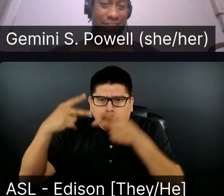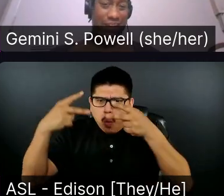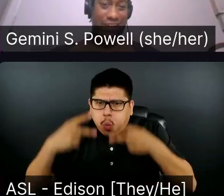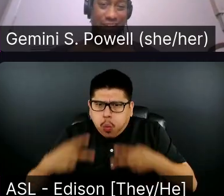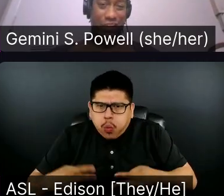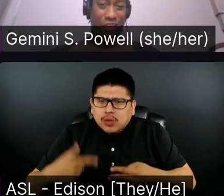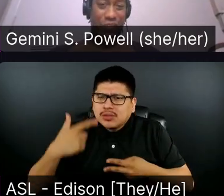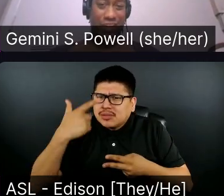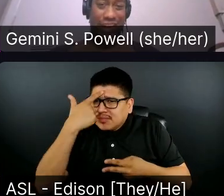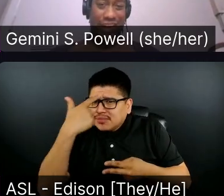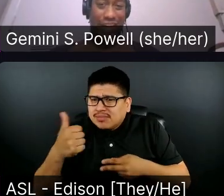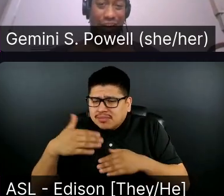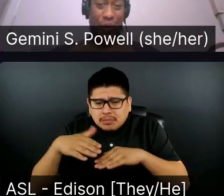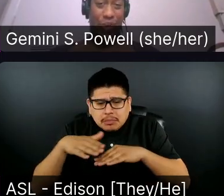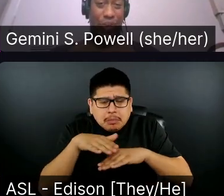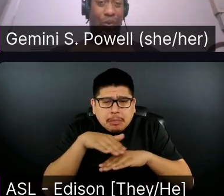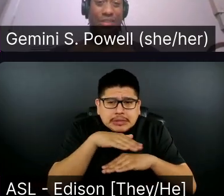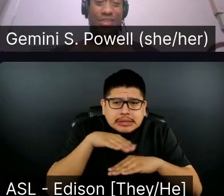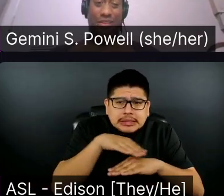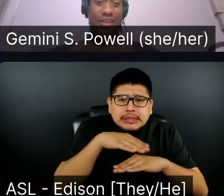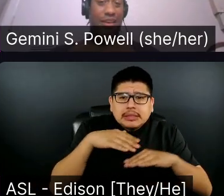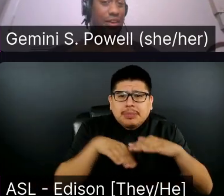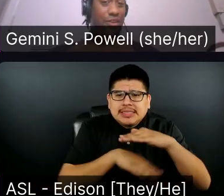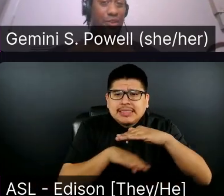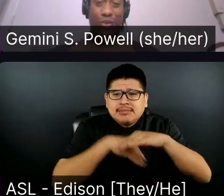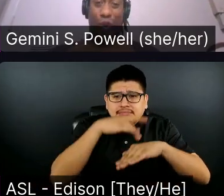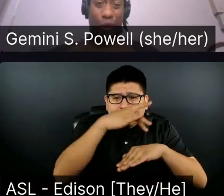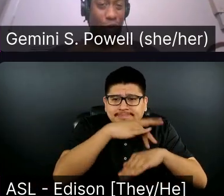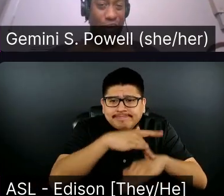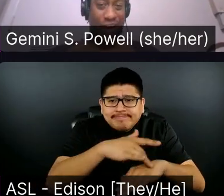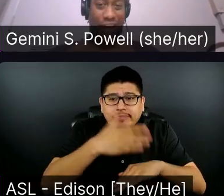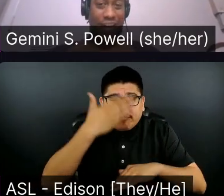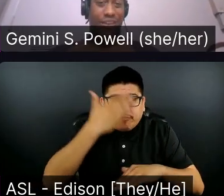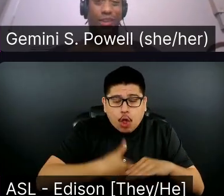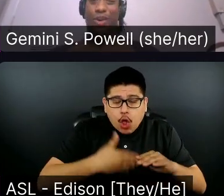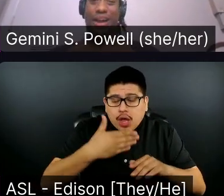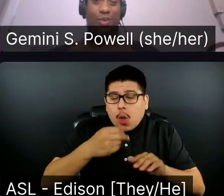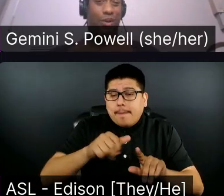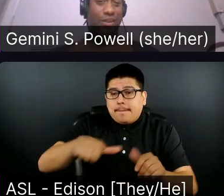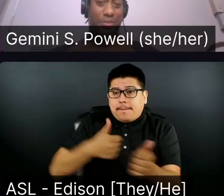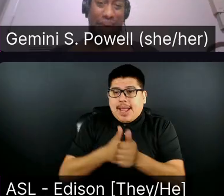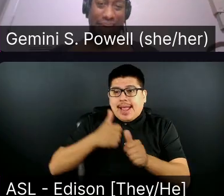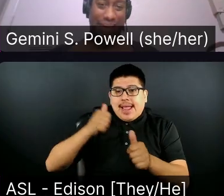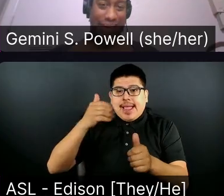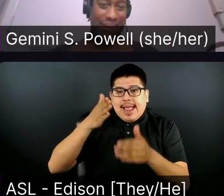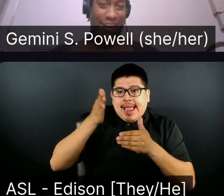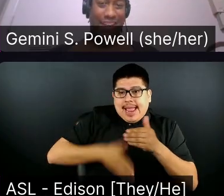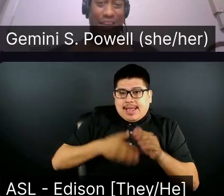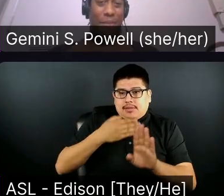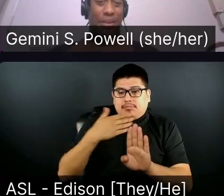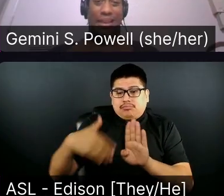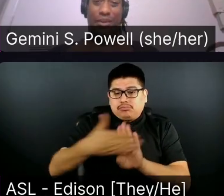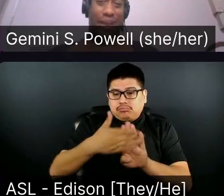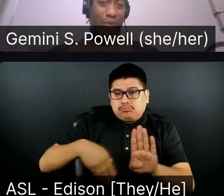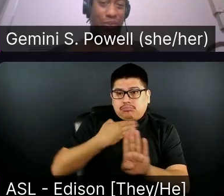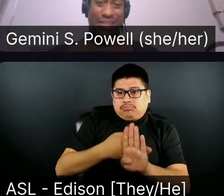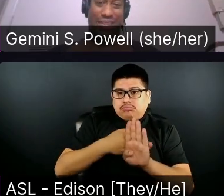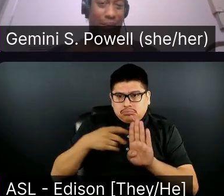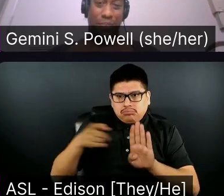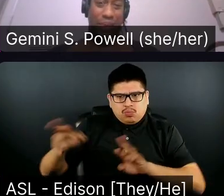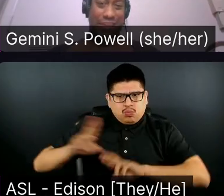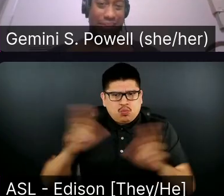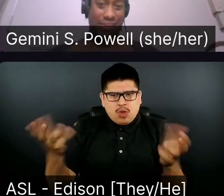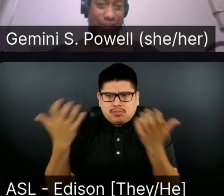some basics on the front end or you want to do the whole nine and learn how to work the back end and play around